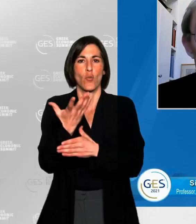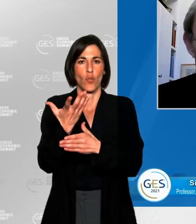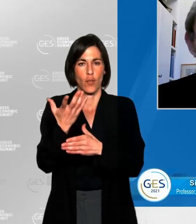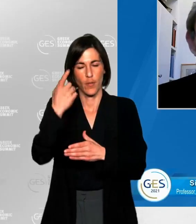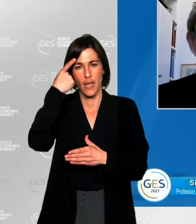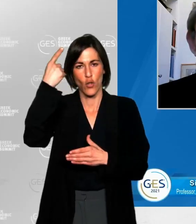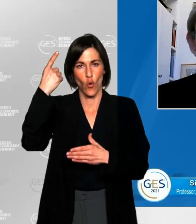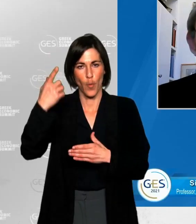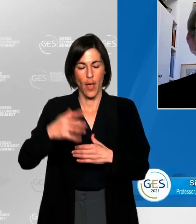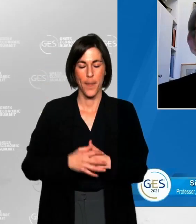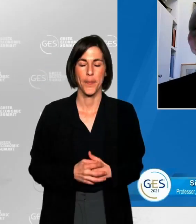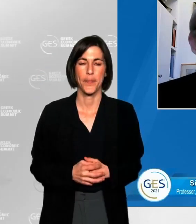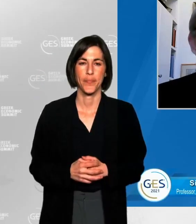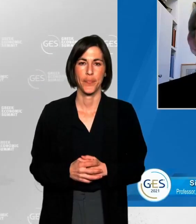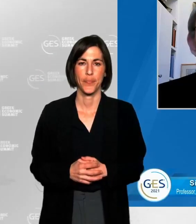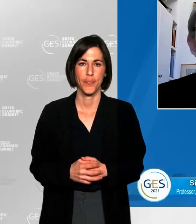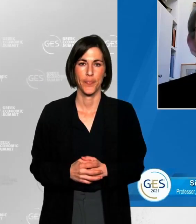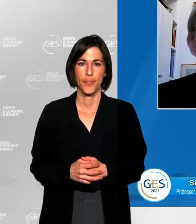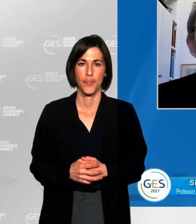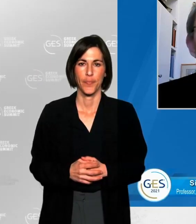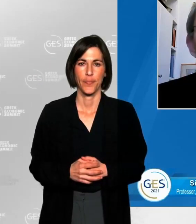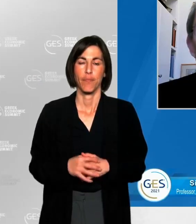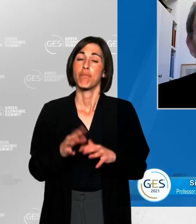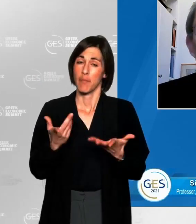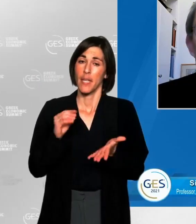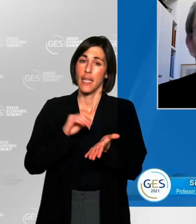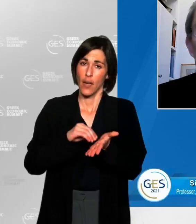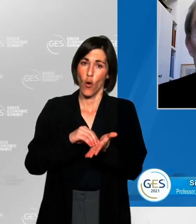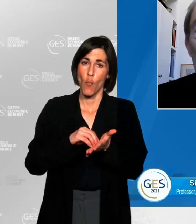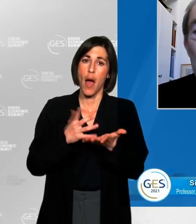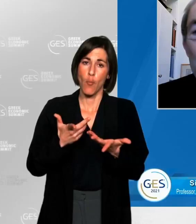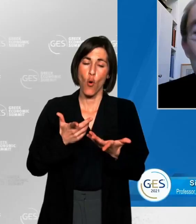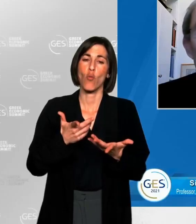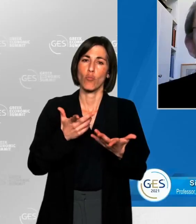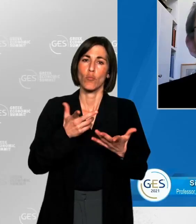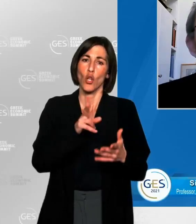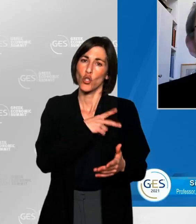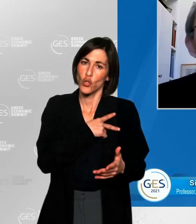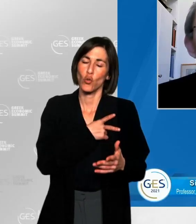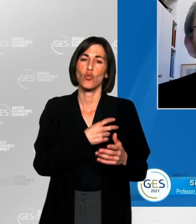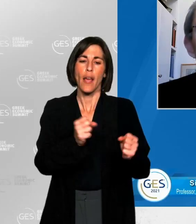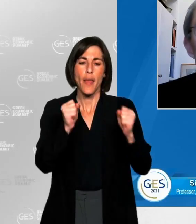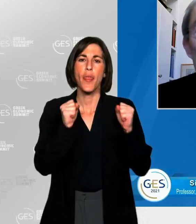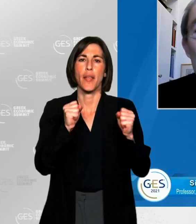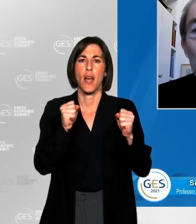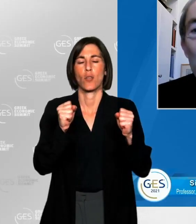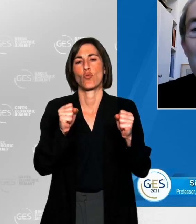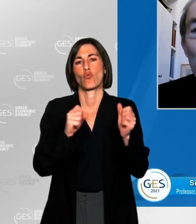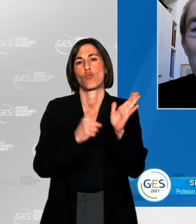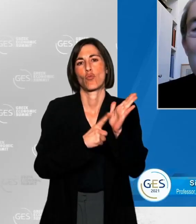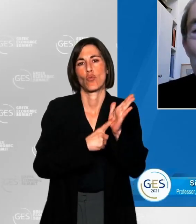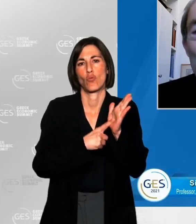from a good institutional structure. We don't all need to, excuse me,